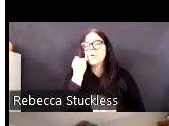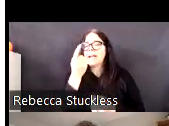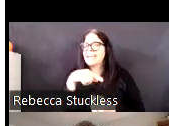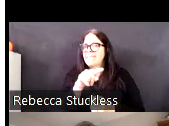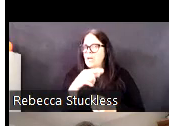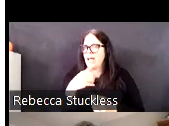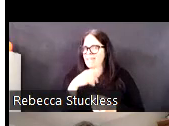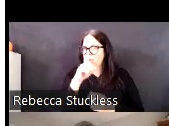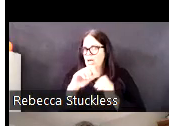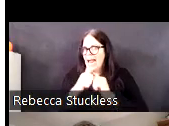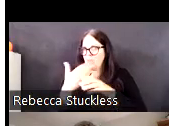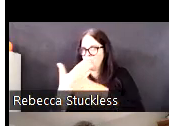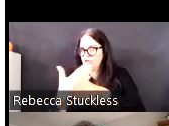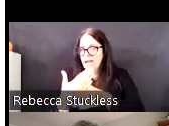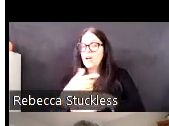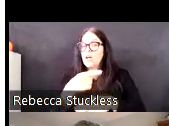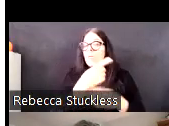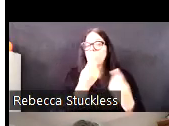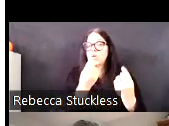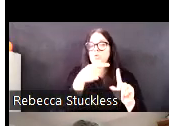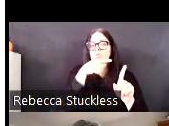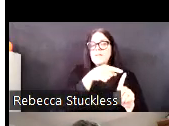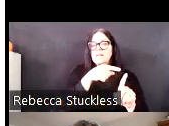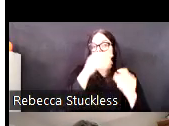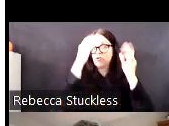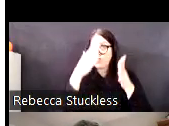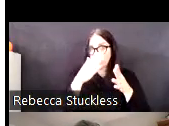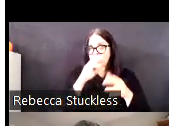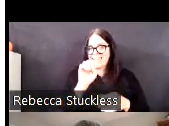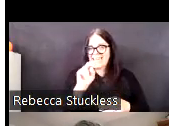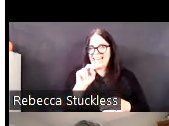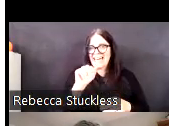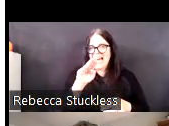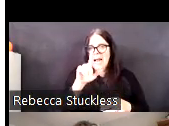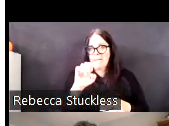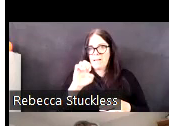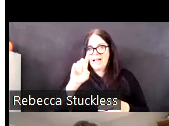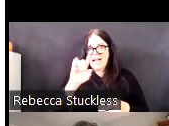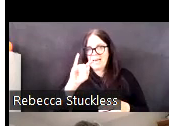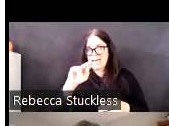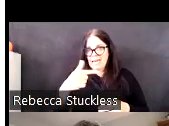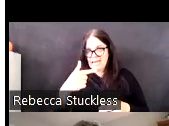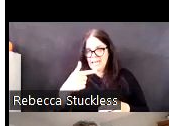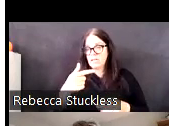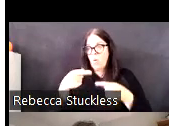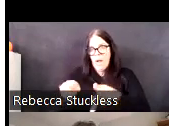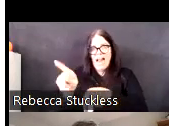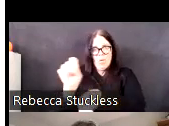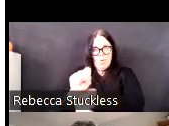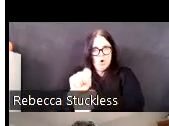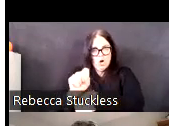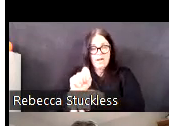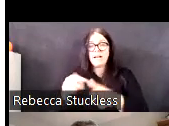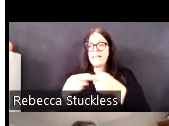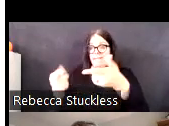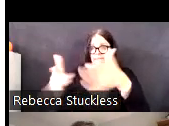document, the instructor would actually enable editing on the document when the learner was working on it, and then close that editing after the learner